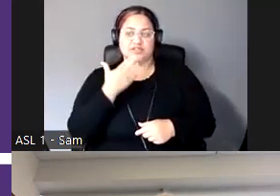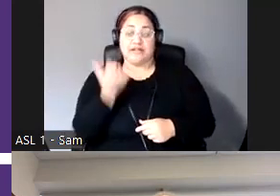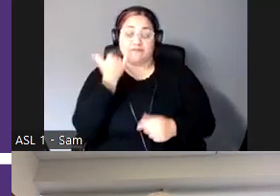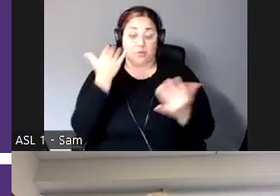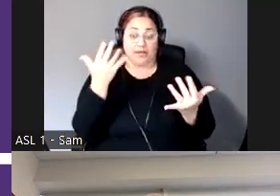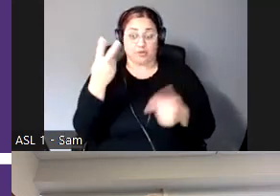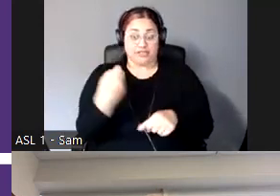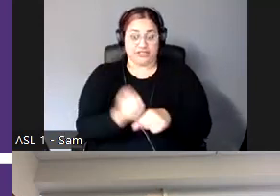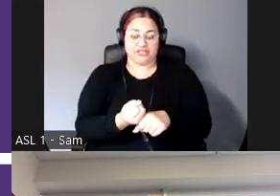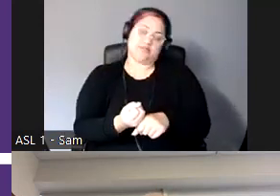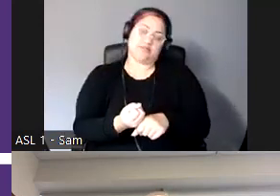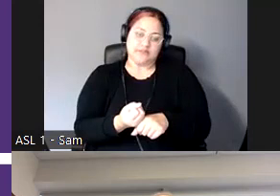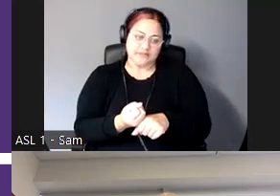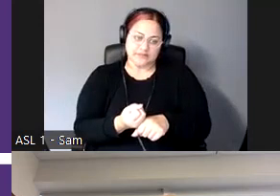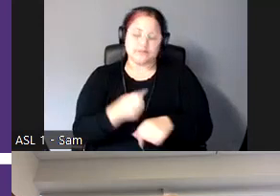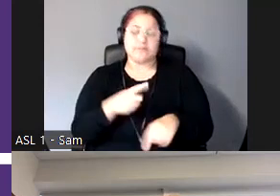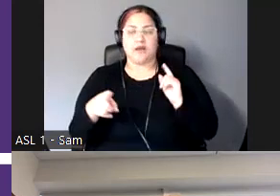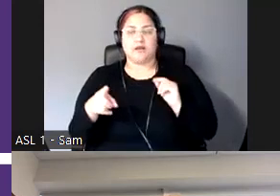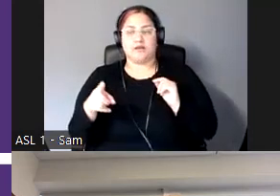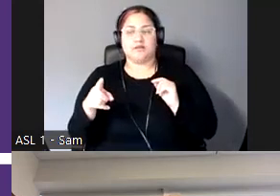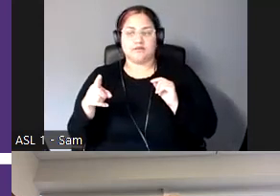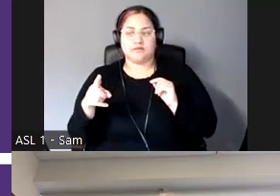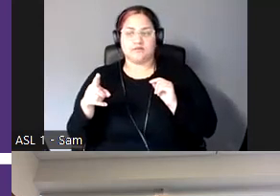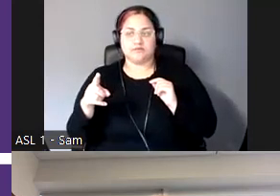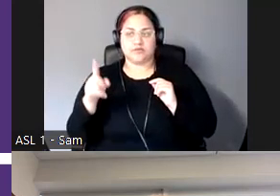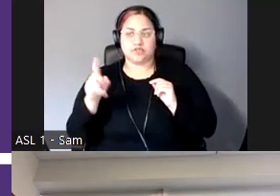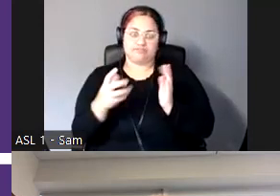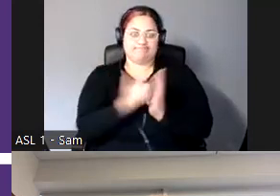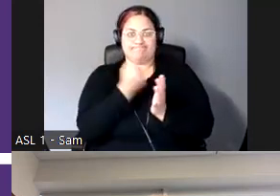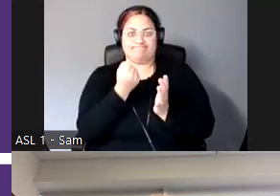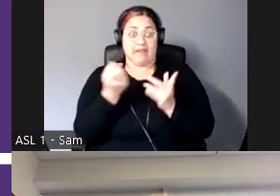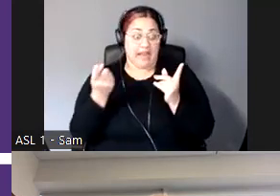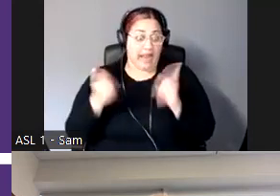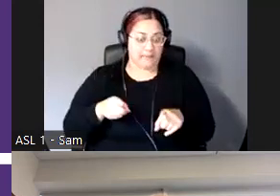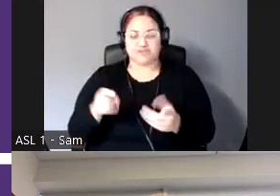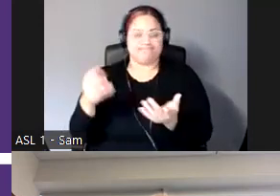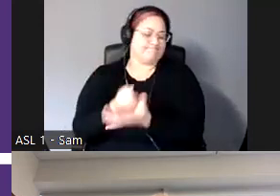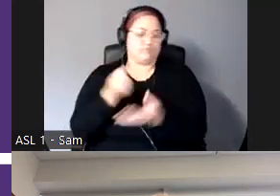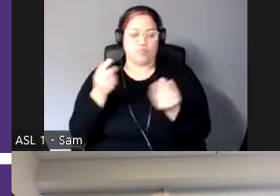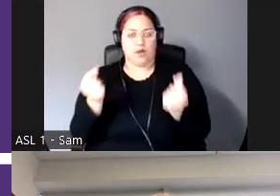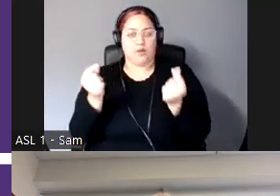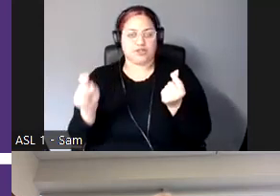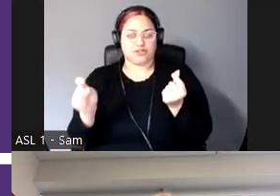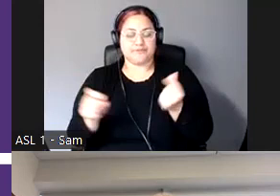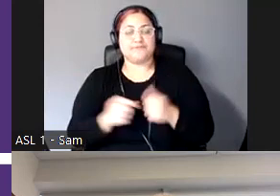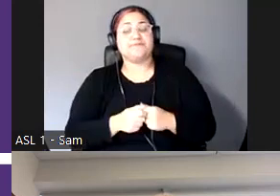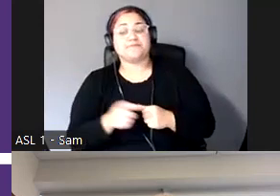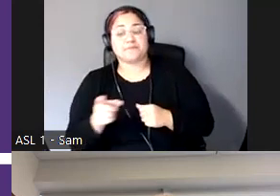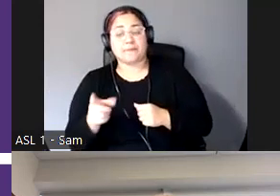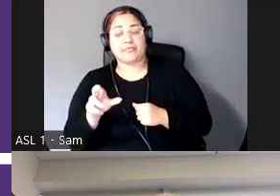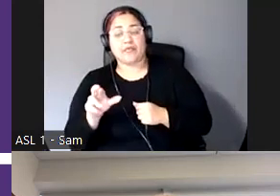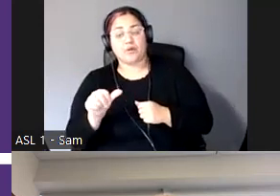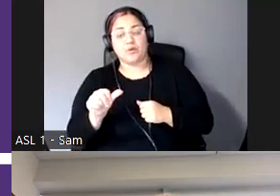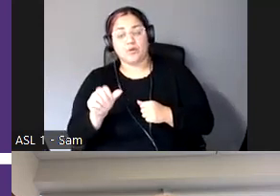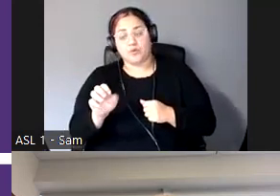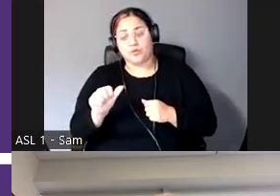like she did it right away. That's a good thing. Great. So we do have some time. I'm just going to have a few final slides to go through. And